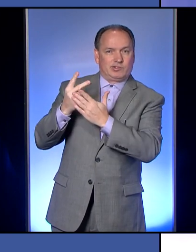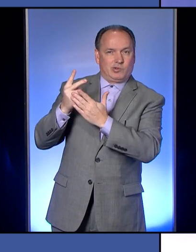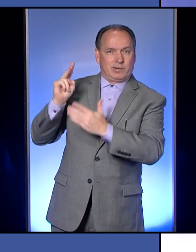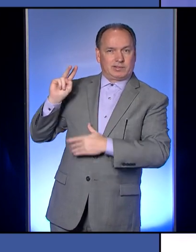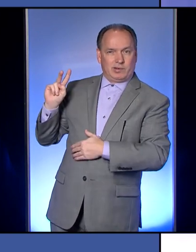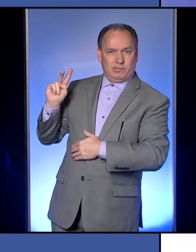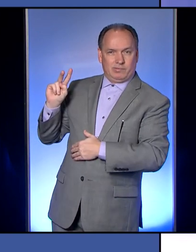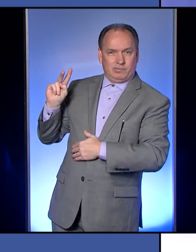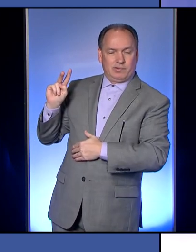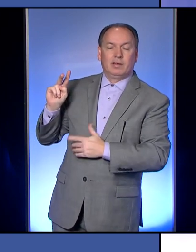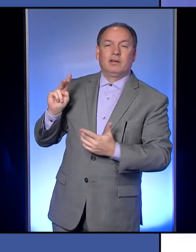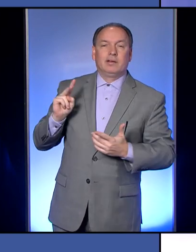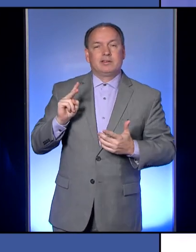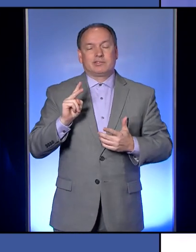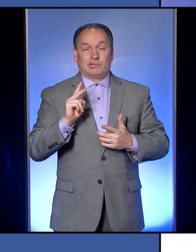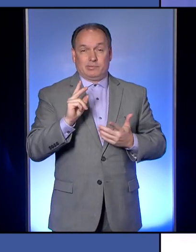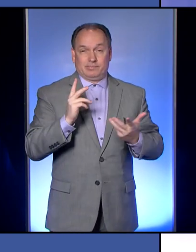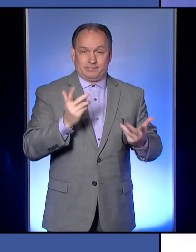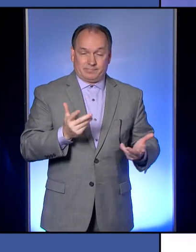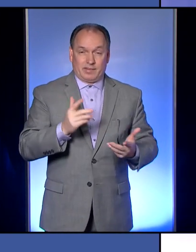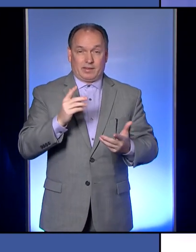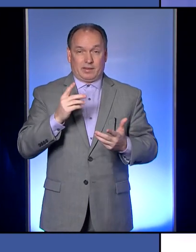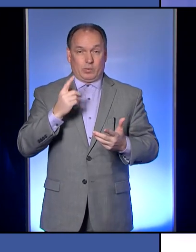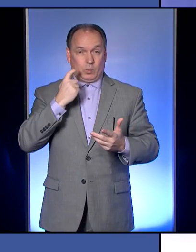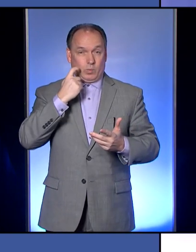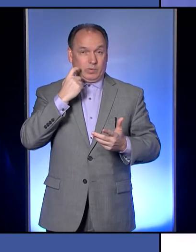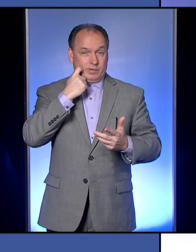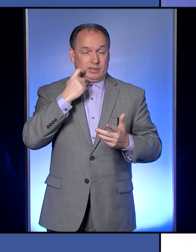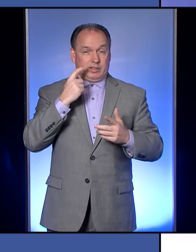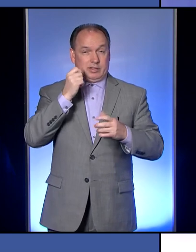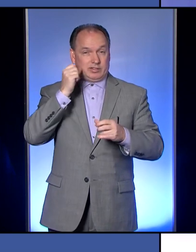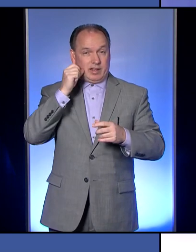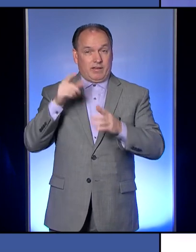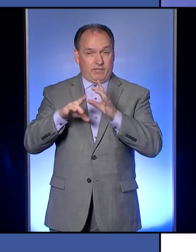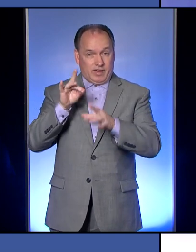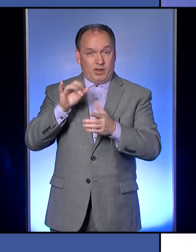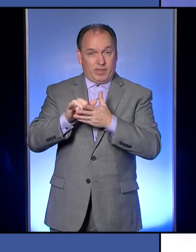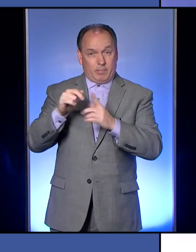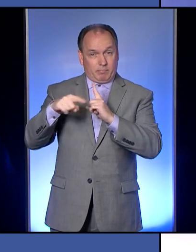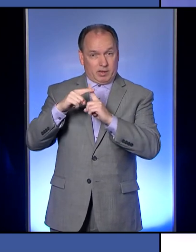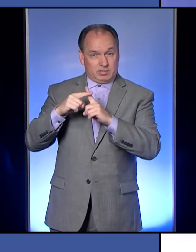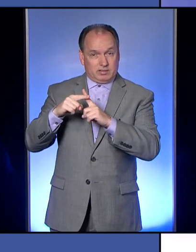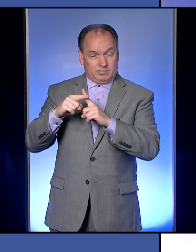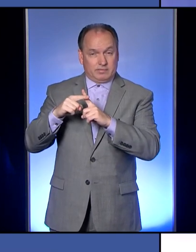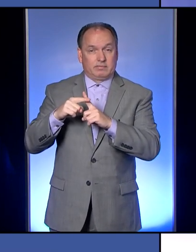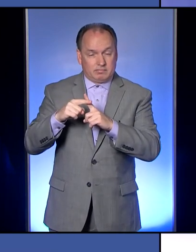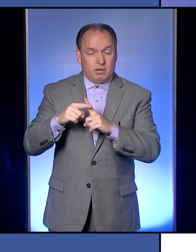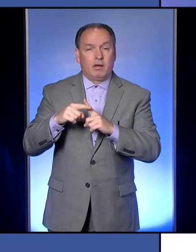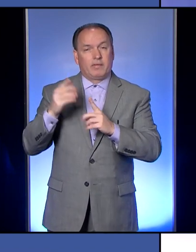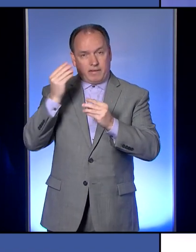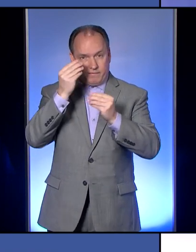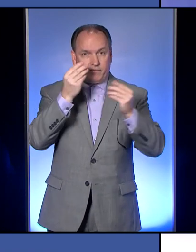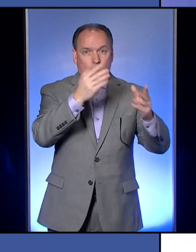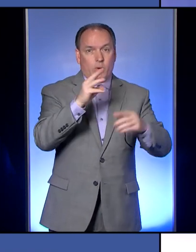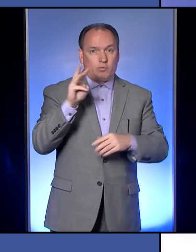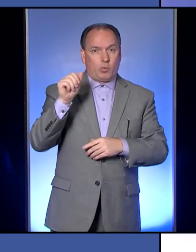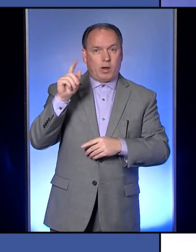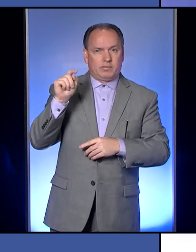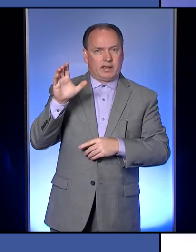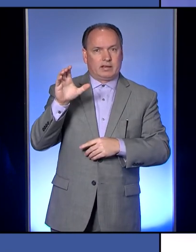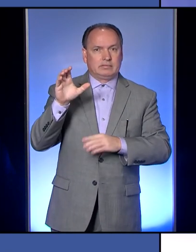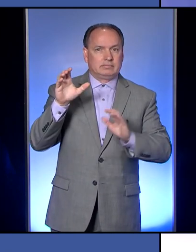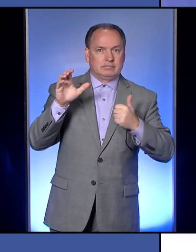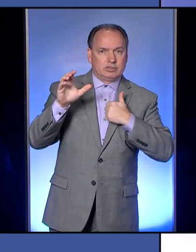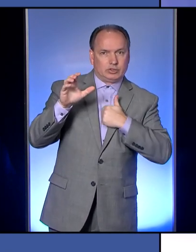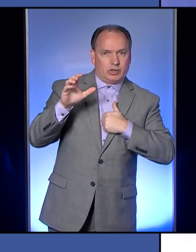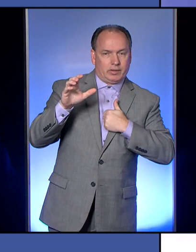Late yesterday, when this person was found out that they were positive, I guess they informed Wabtec, and